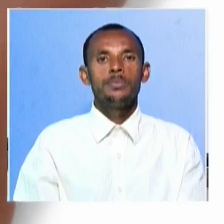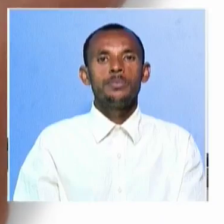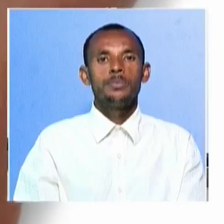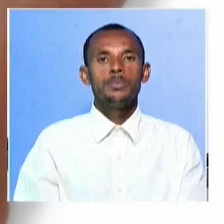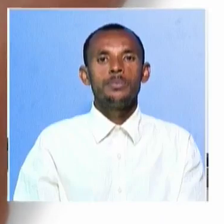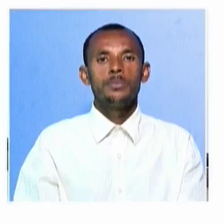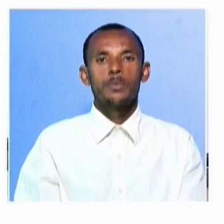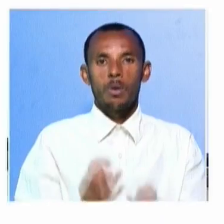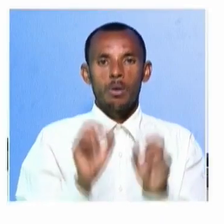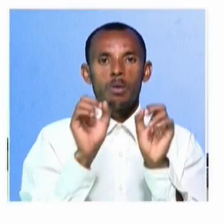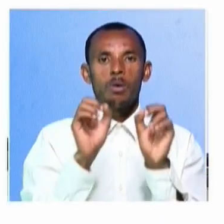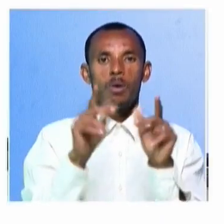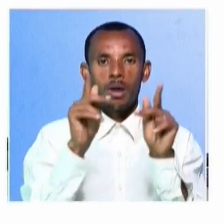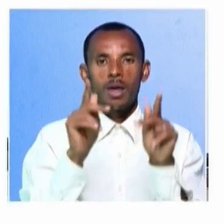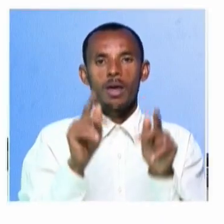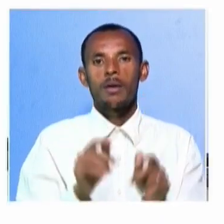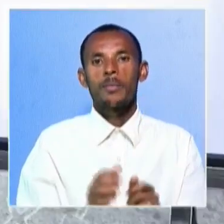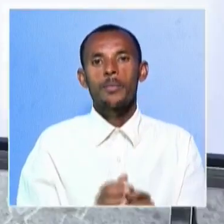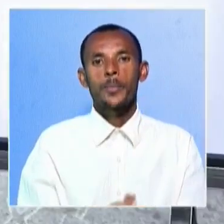Okay,